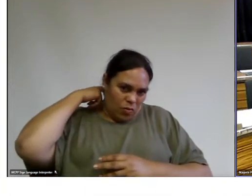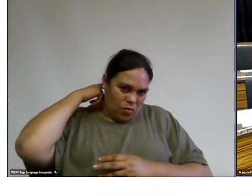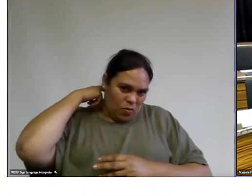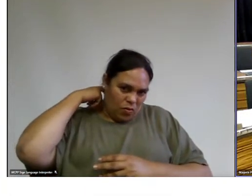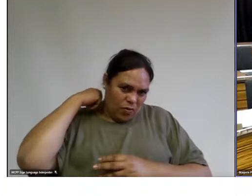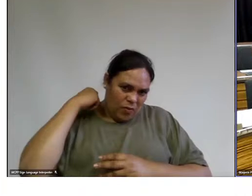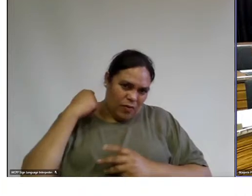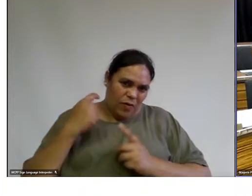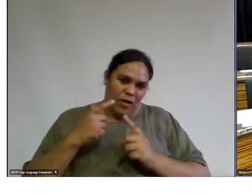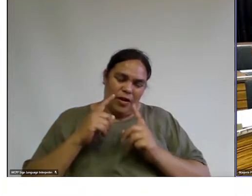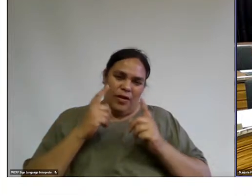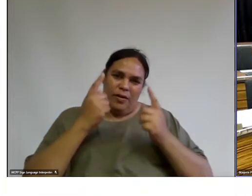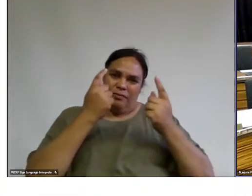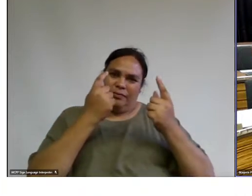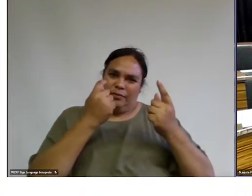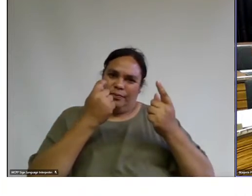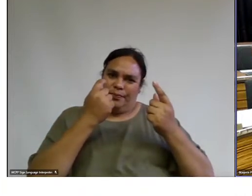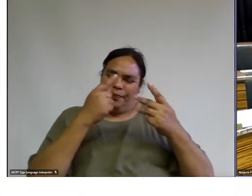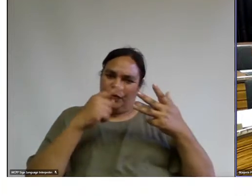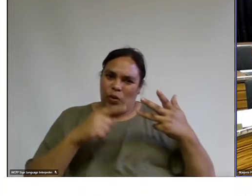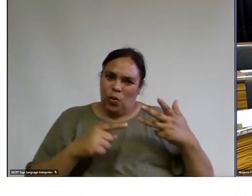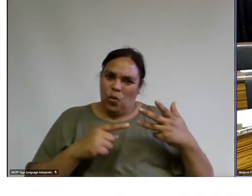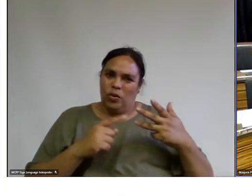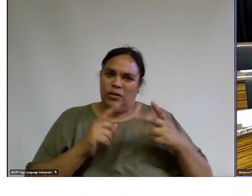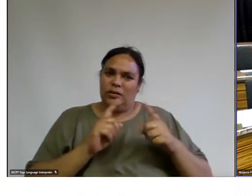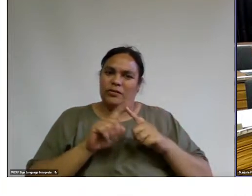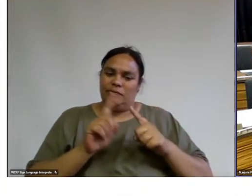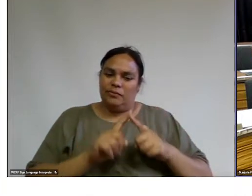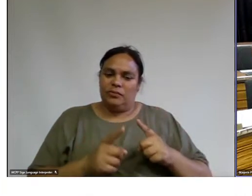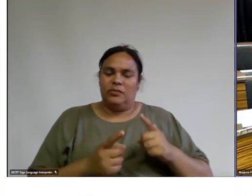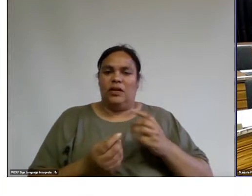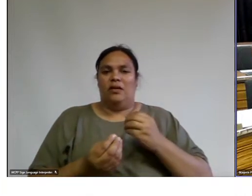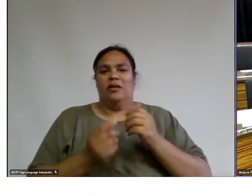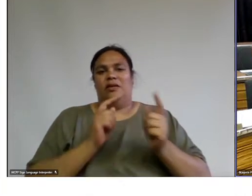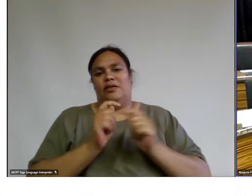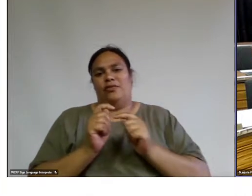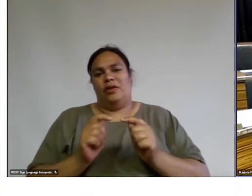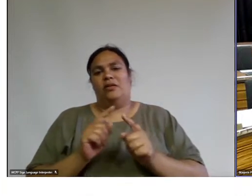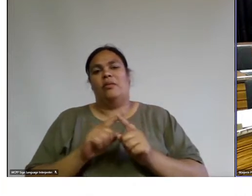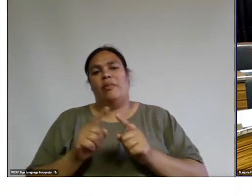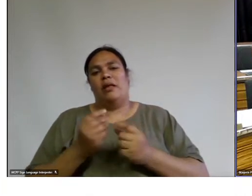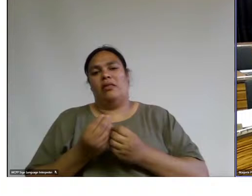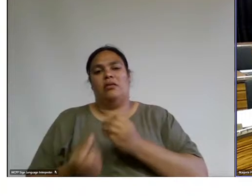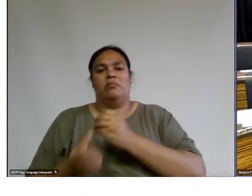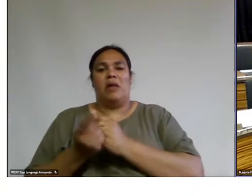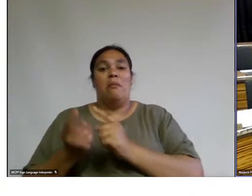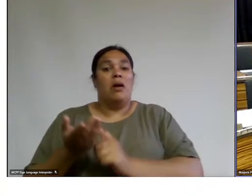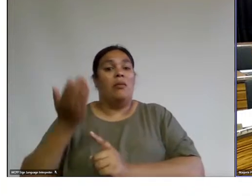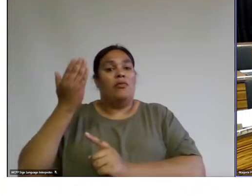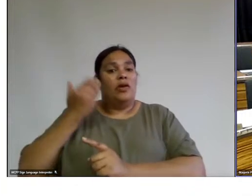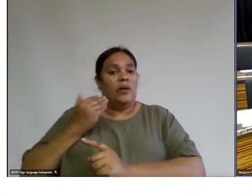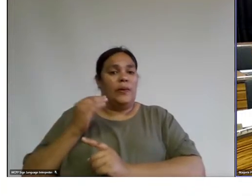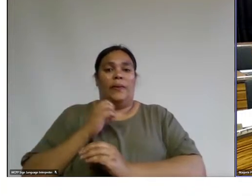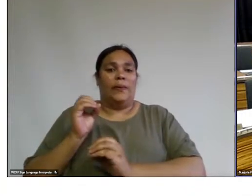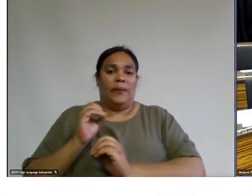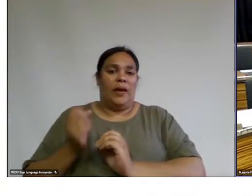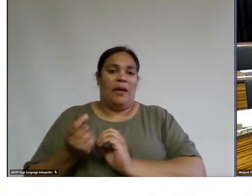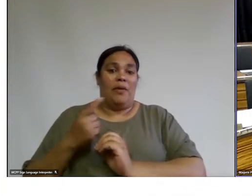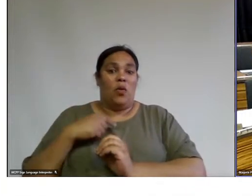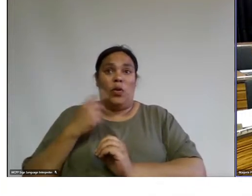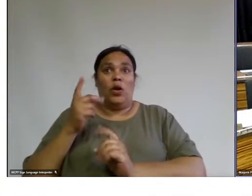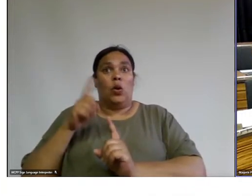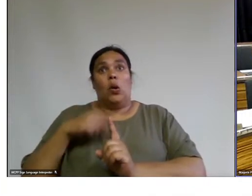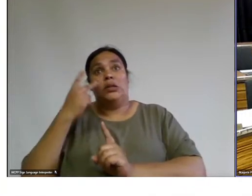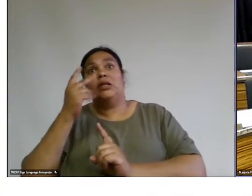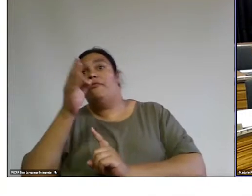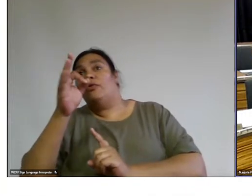audits each year, there are new methods which arise, which have not been there in the previous year, and which we cannot foresee